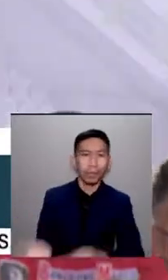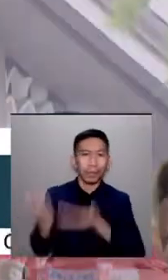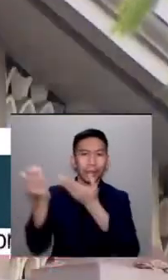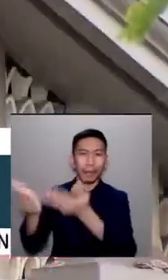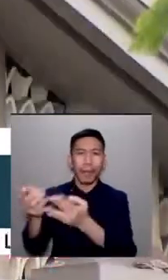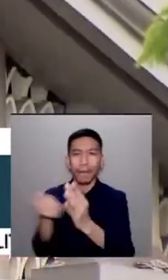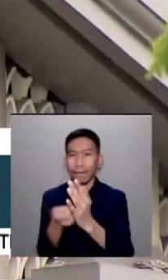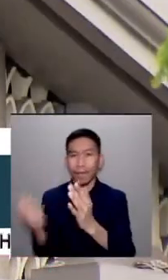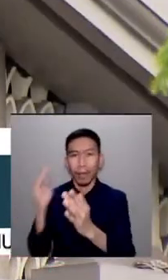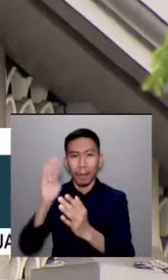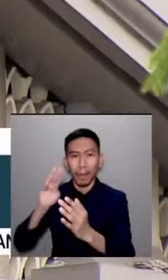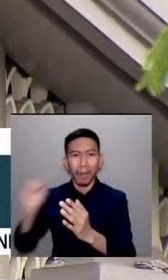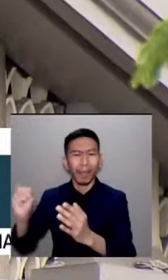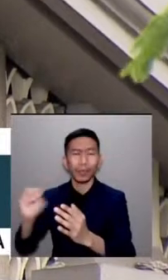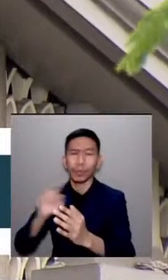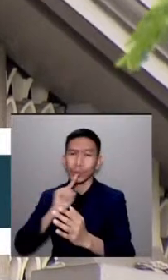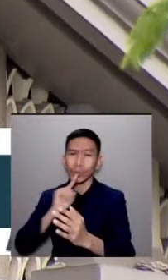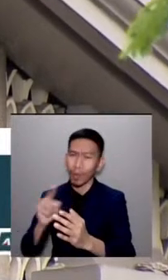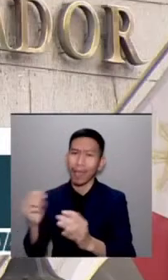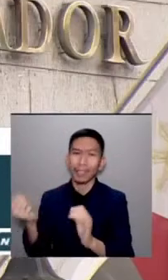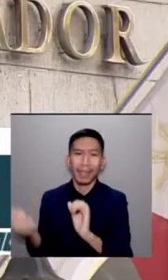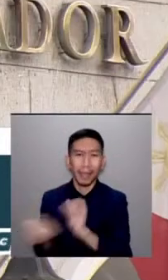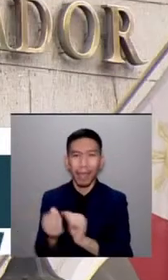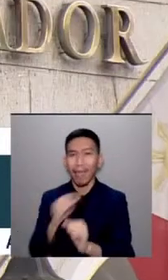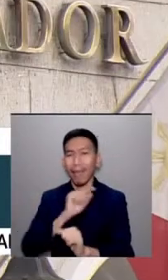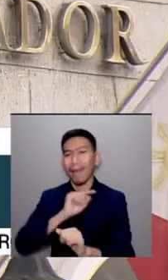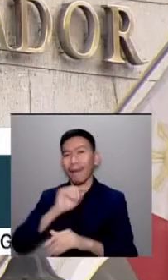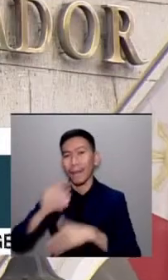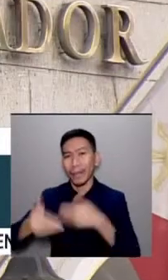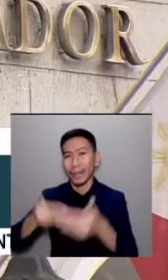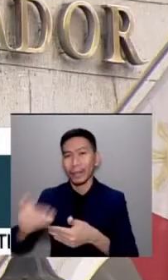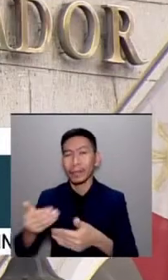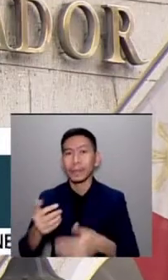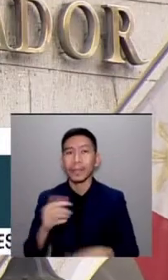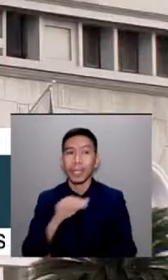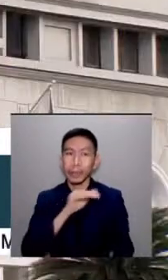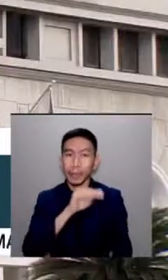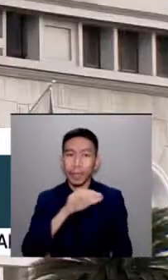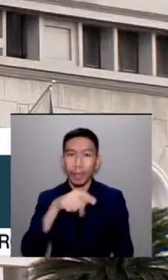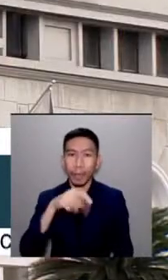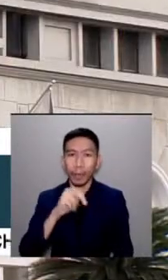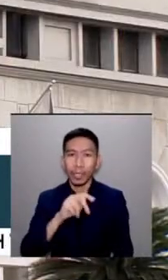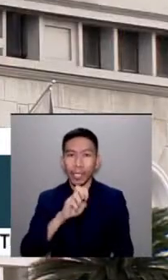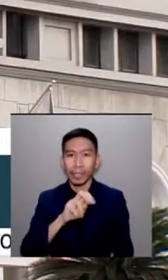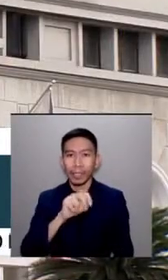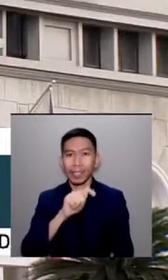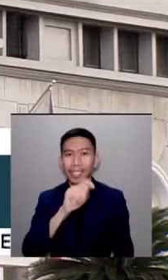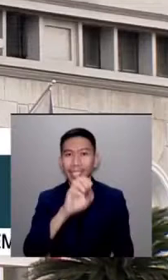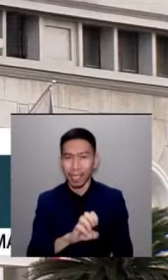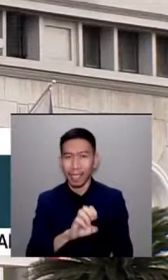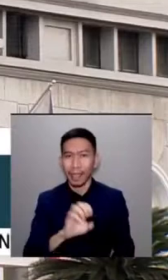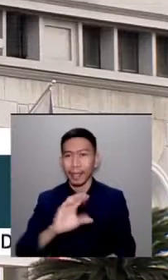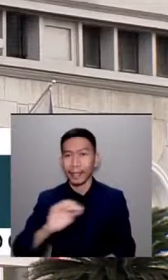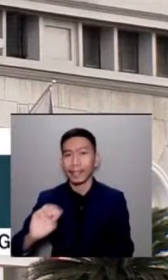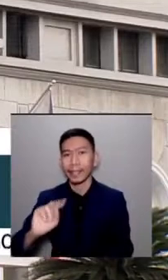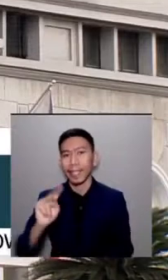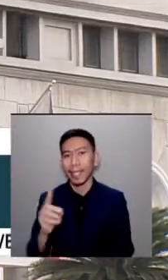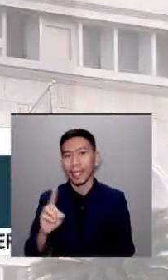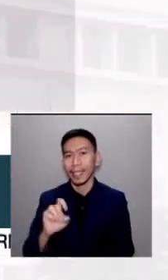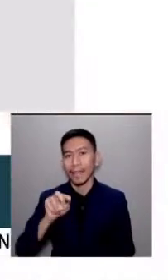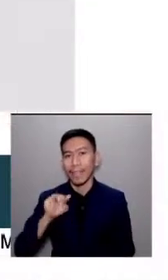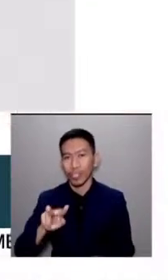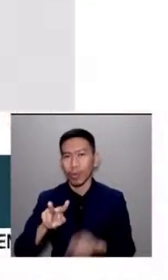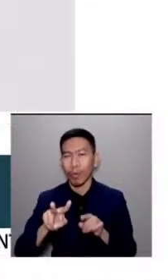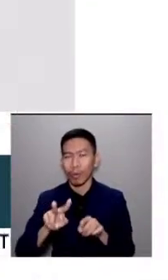Ginoong Marcos. We appeal to not just the ponente but the other members of the Second Division to hear their conscience and use Commissioner